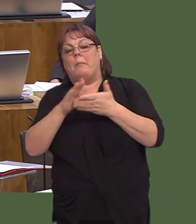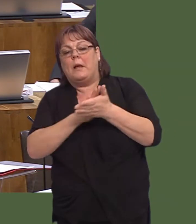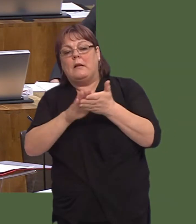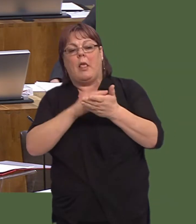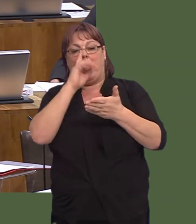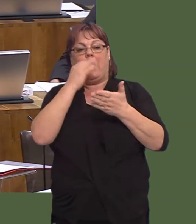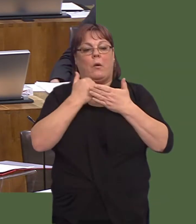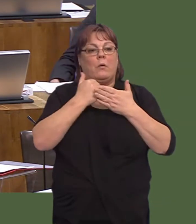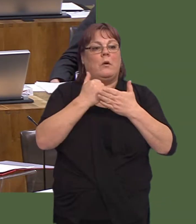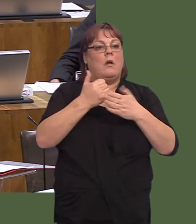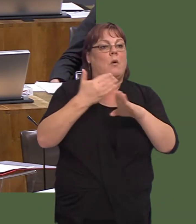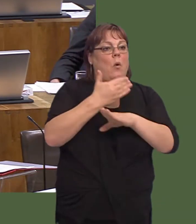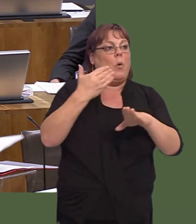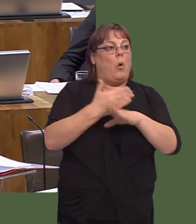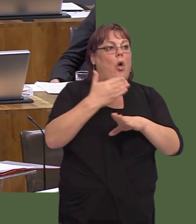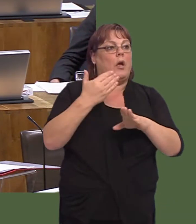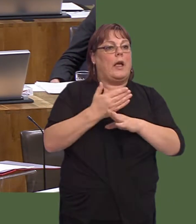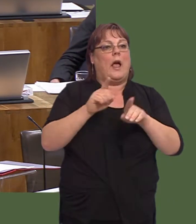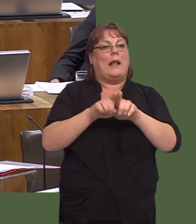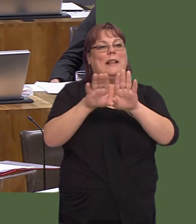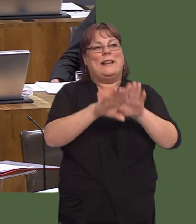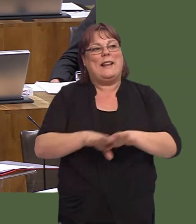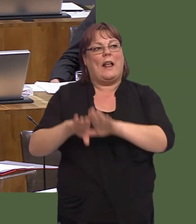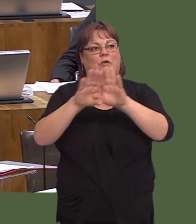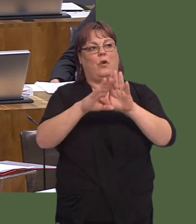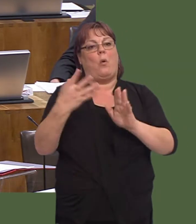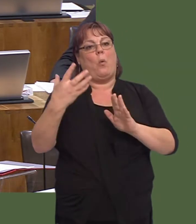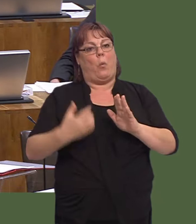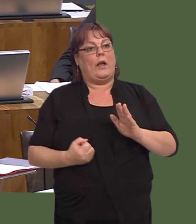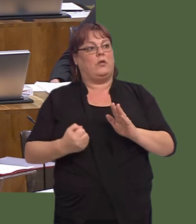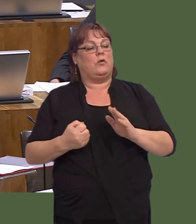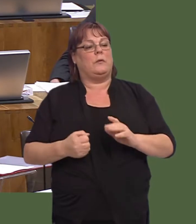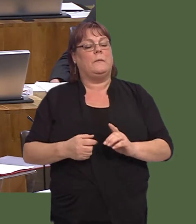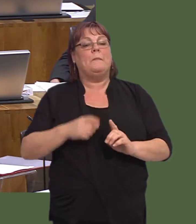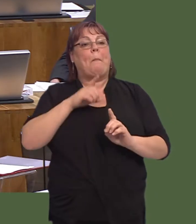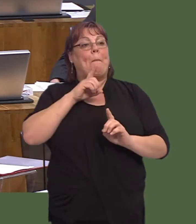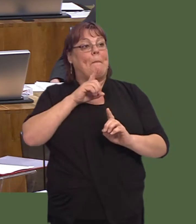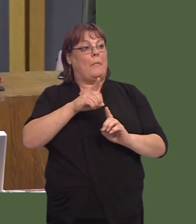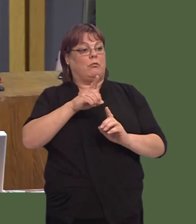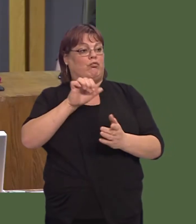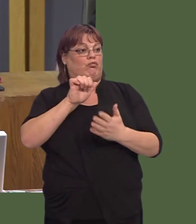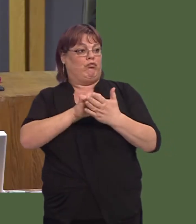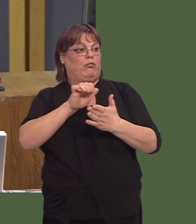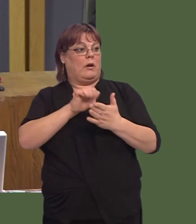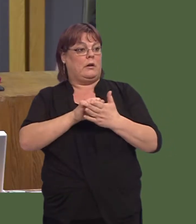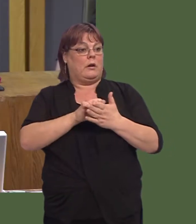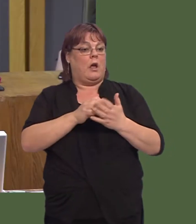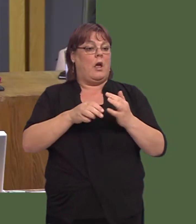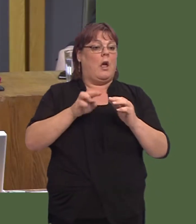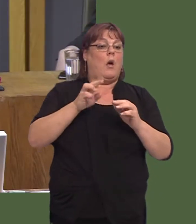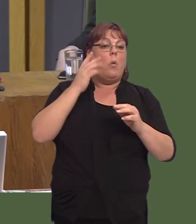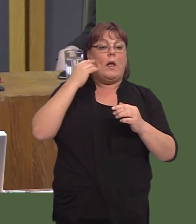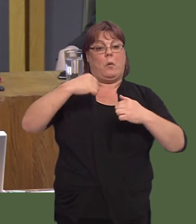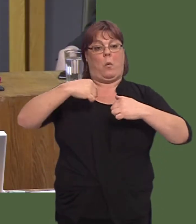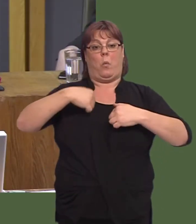schools on a supernumerary basis and paid against national pay rates. But yes, it is right to say that when we see paying